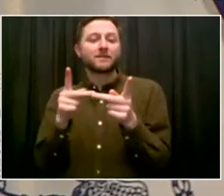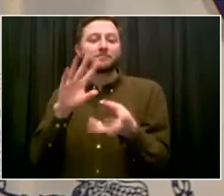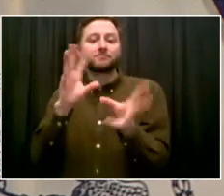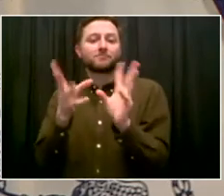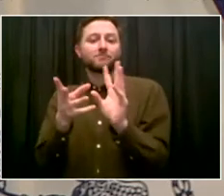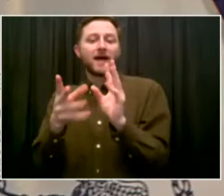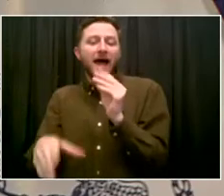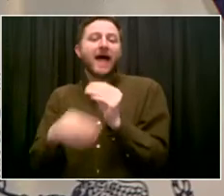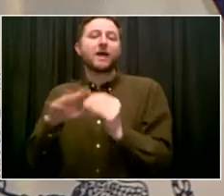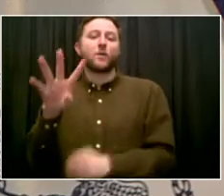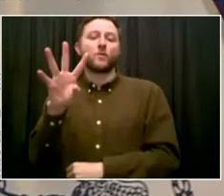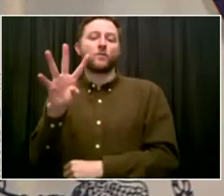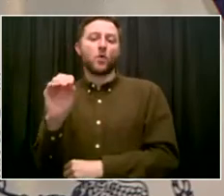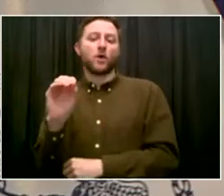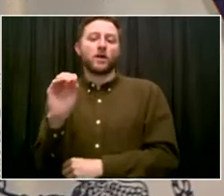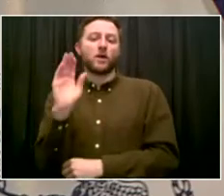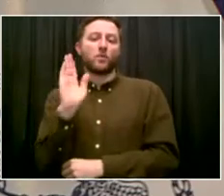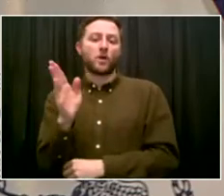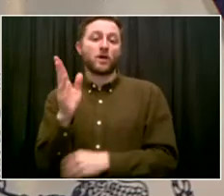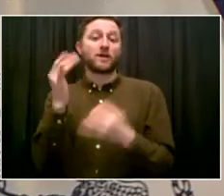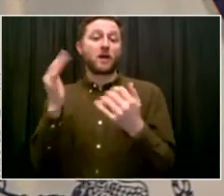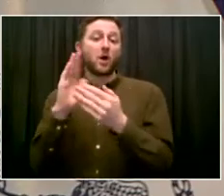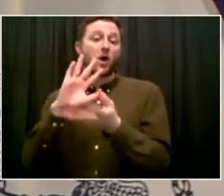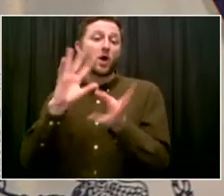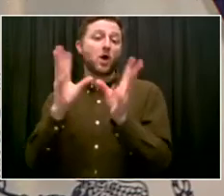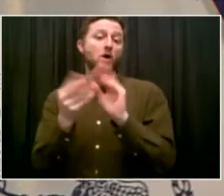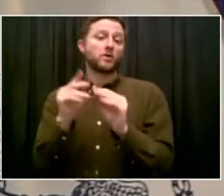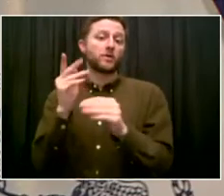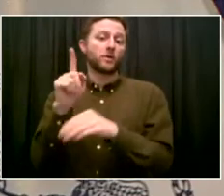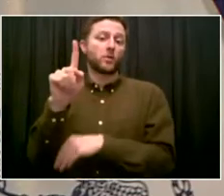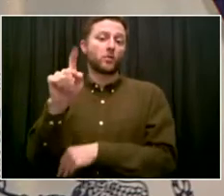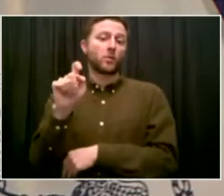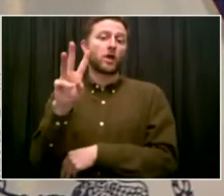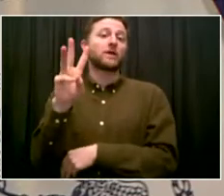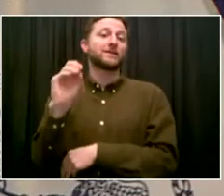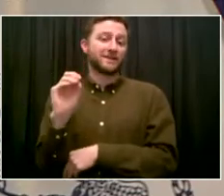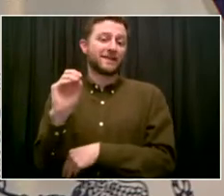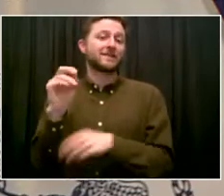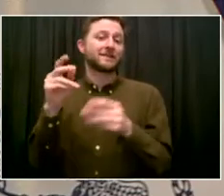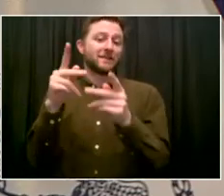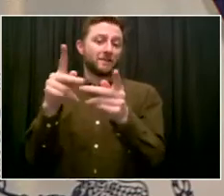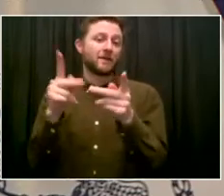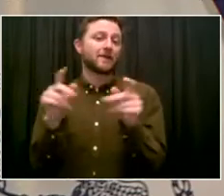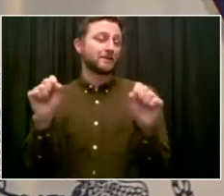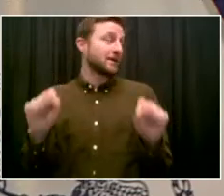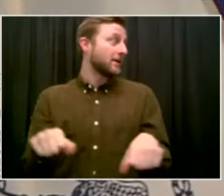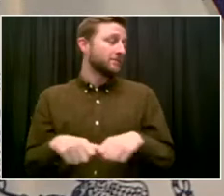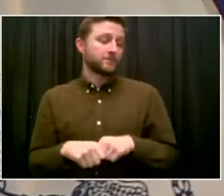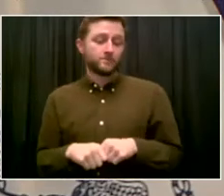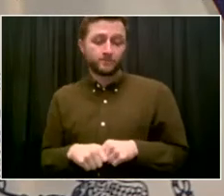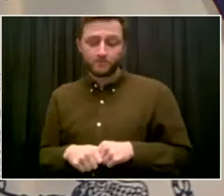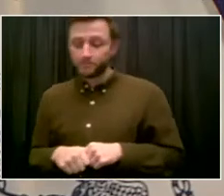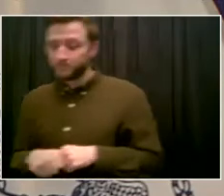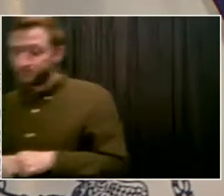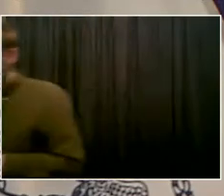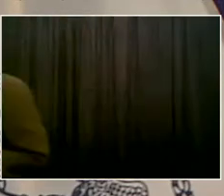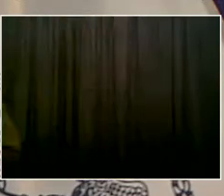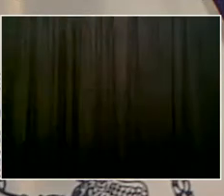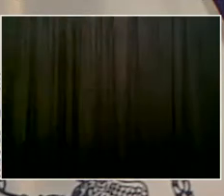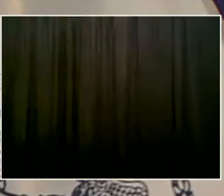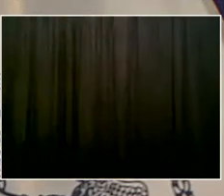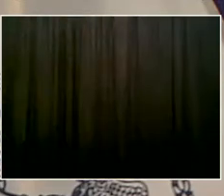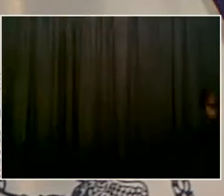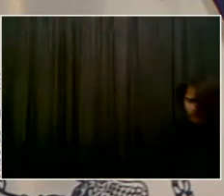more to bring the total to over 160. So there's plenty of places you can get your child vaccinated, and if you want a test, more and more places you can get a